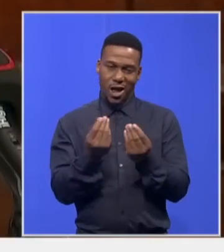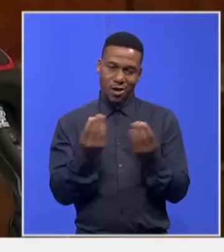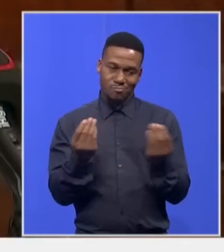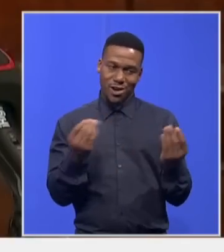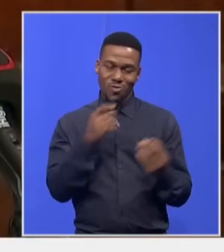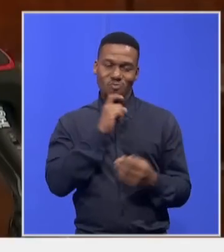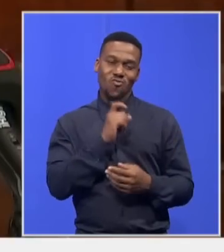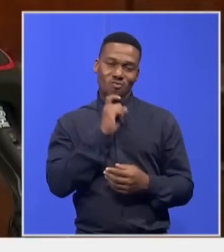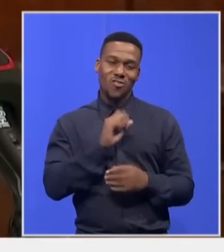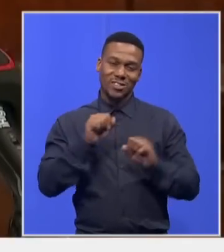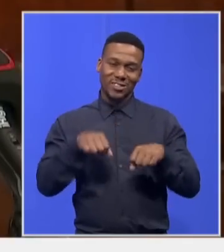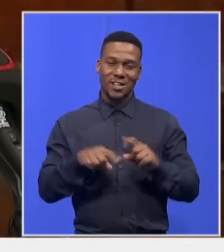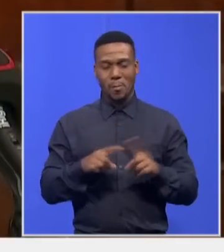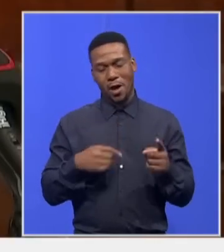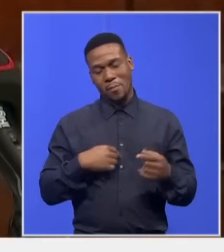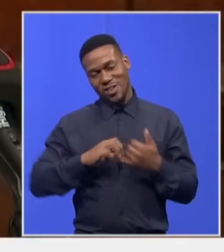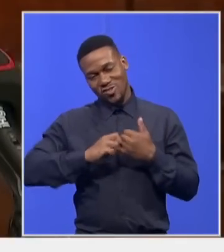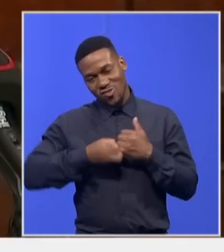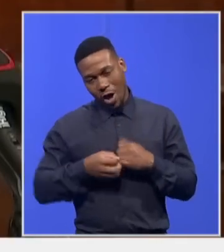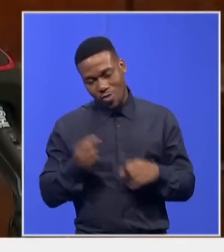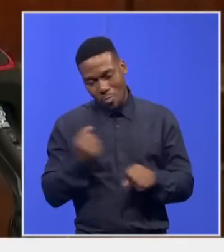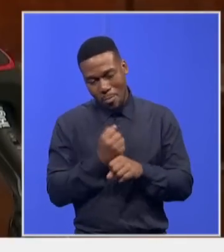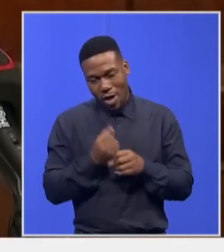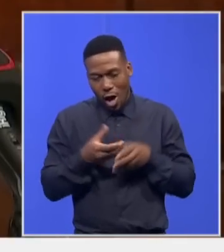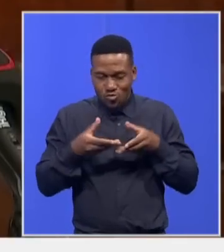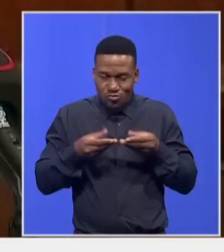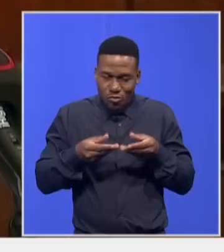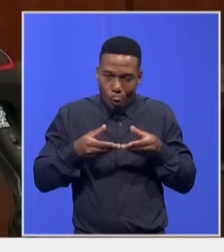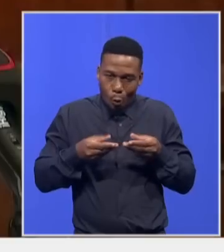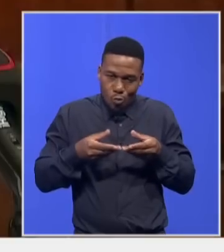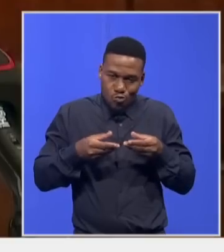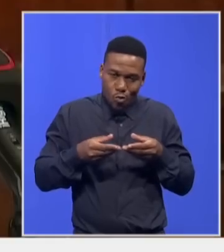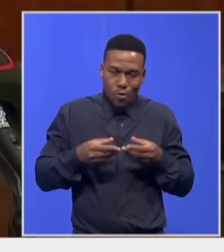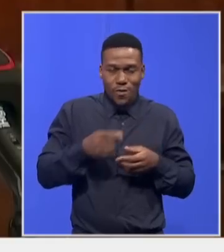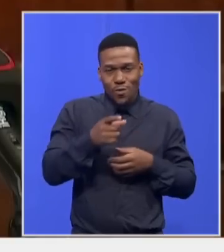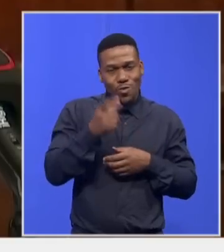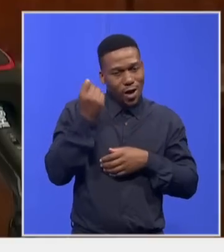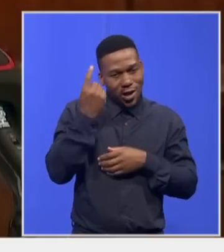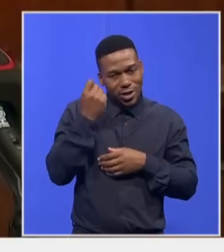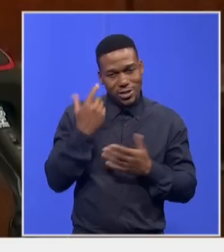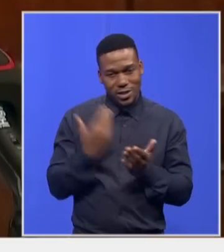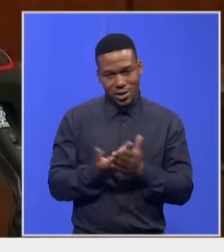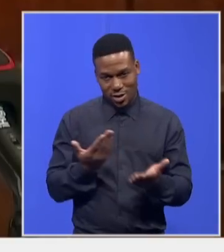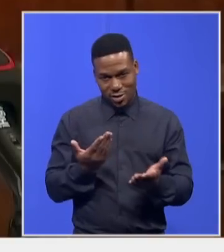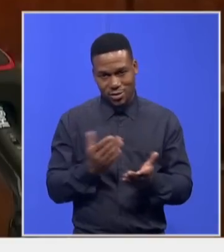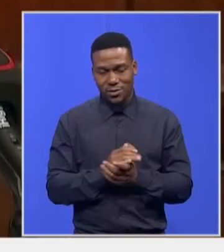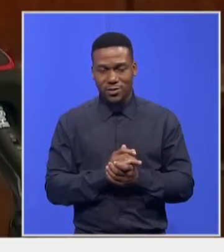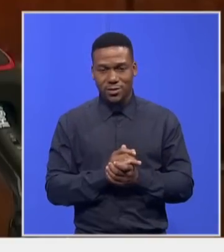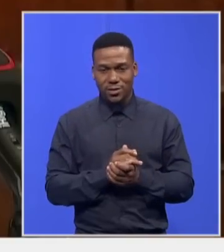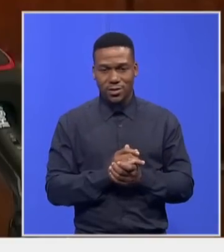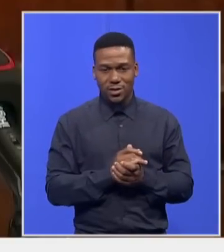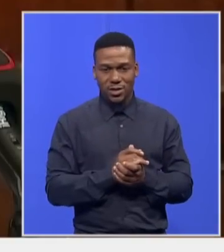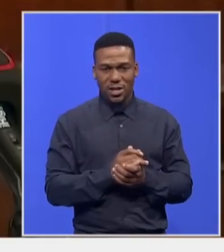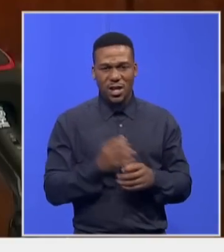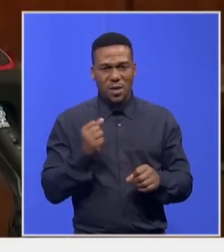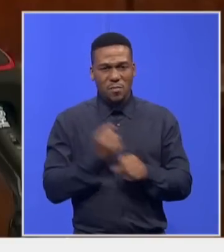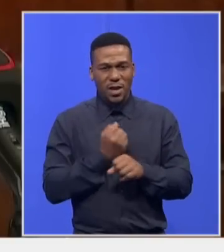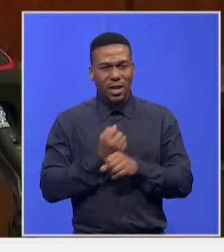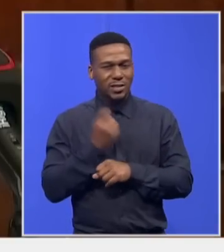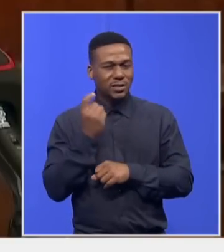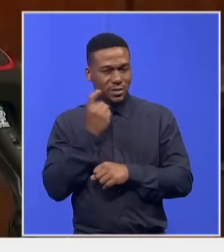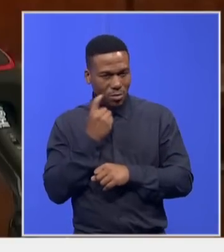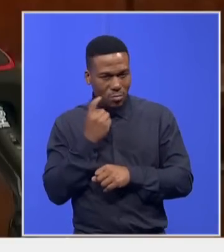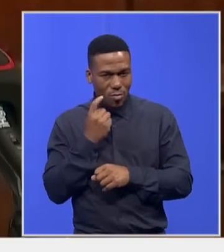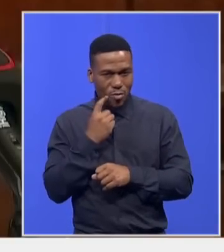and simplify it, because I think it's a justified request that Just simplify it, man, to